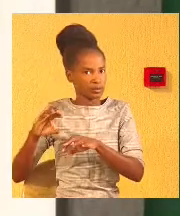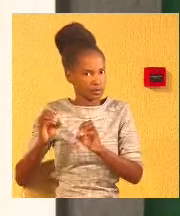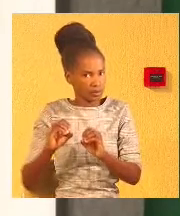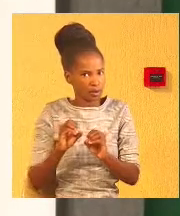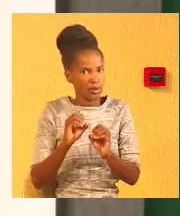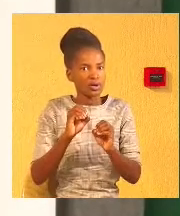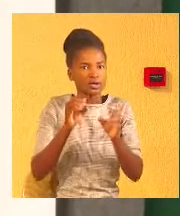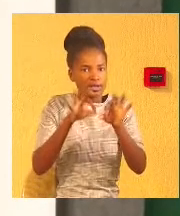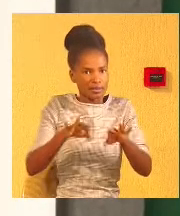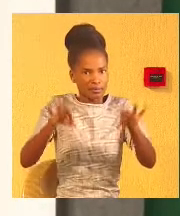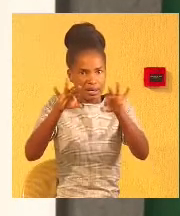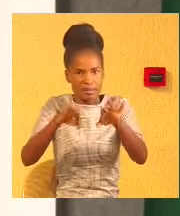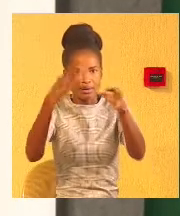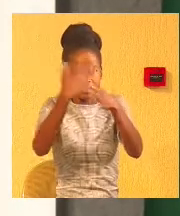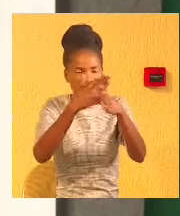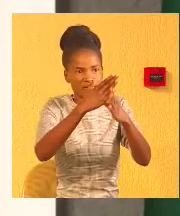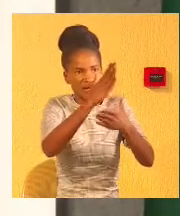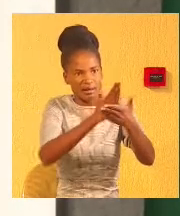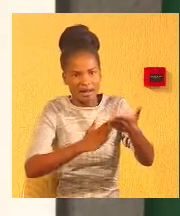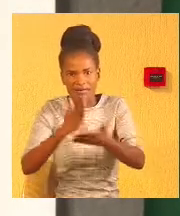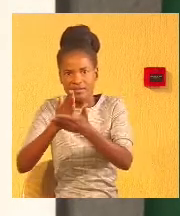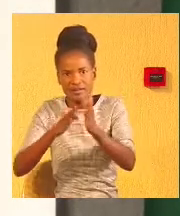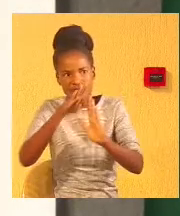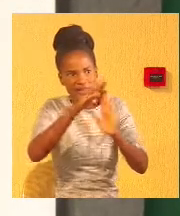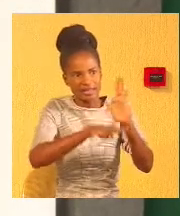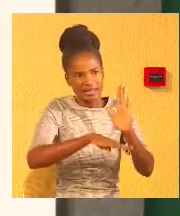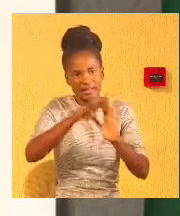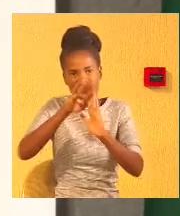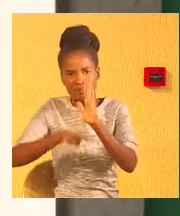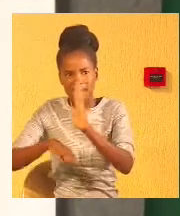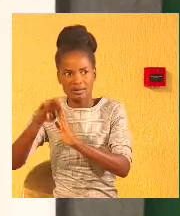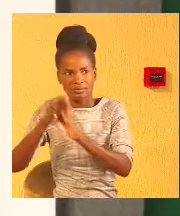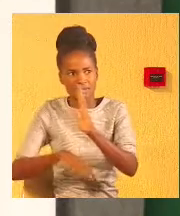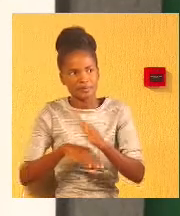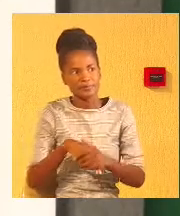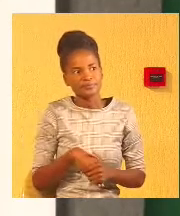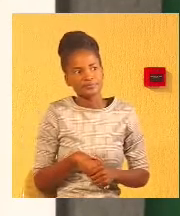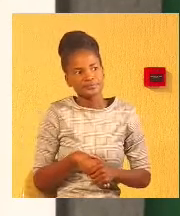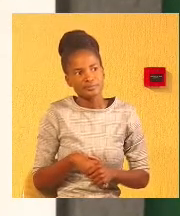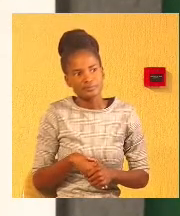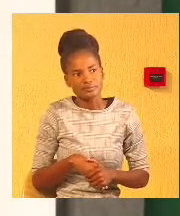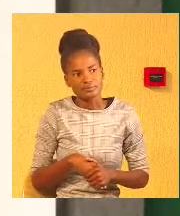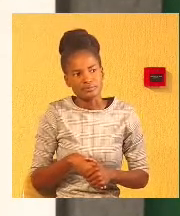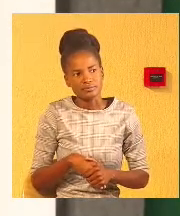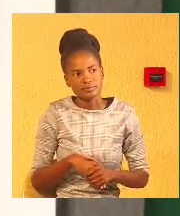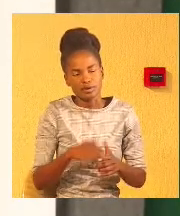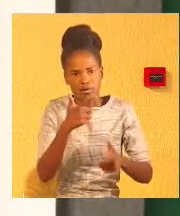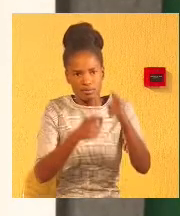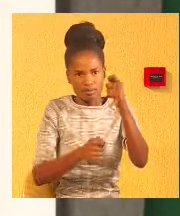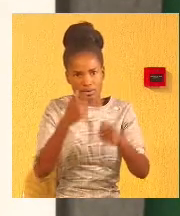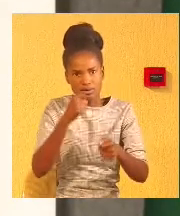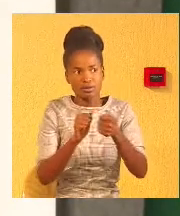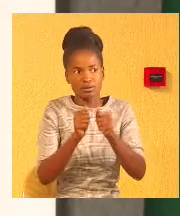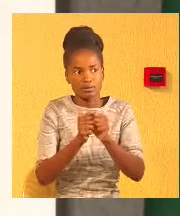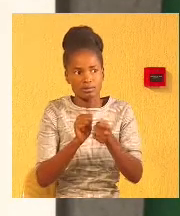50%, an estimated 50% of our national herd. We need to go into a herd rebuilding phase. Liters of milk will be impacted